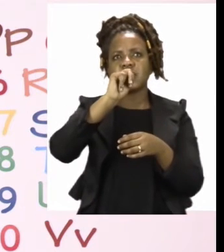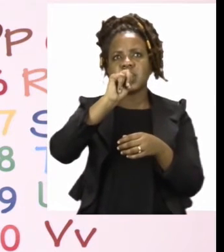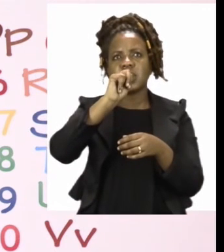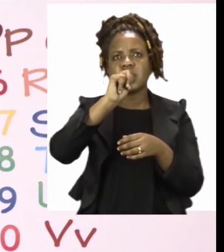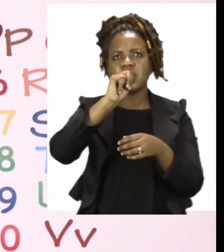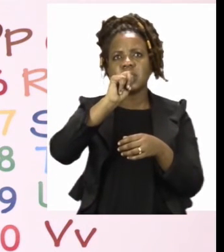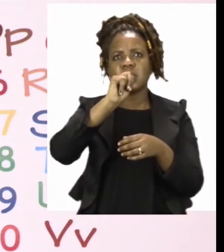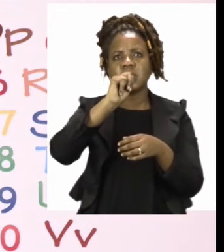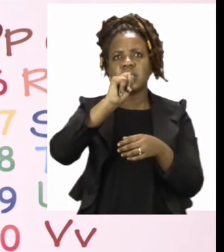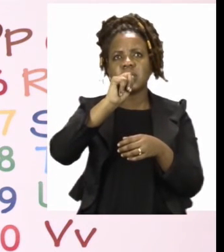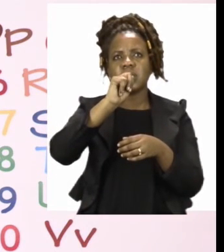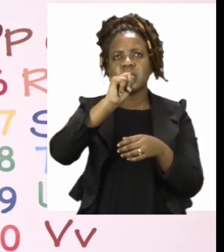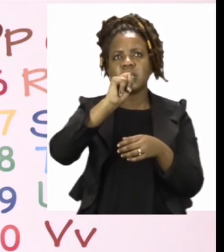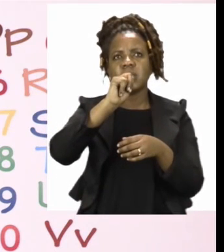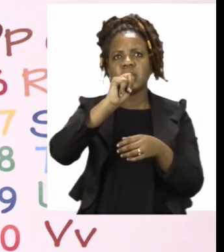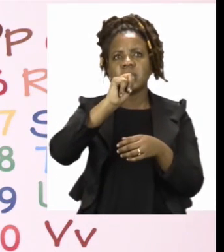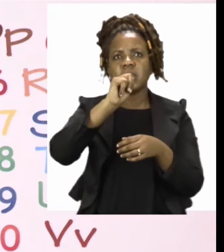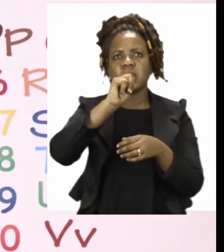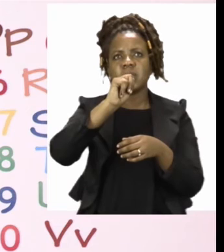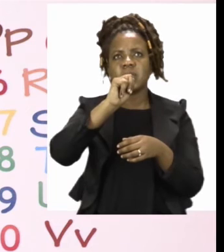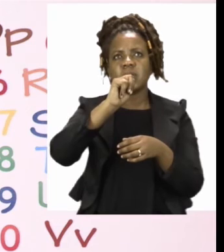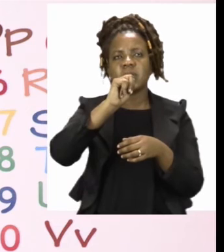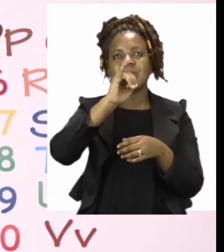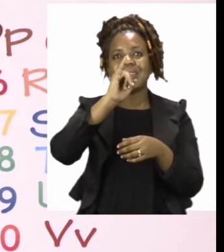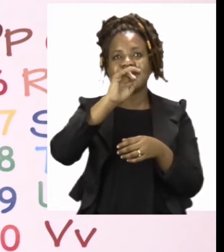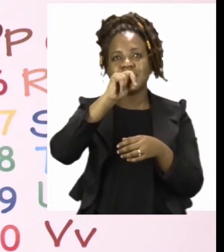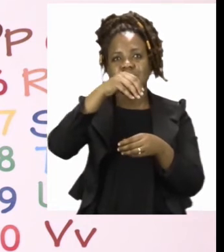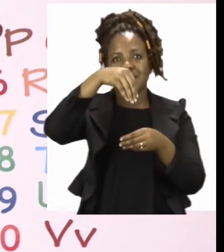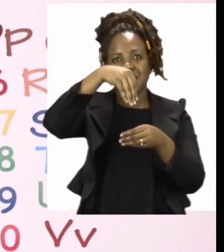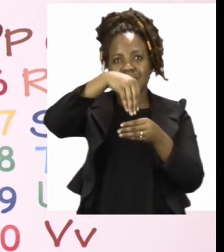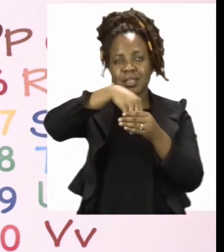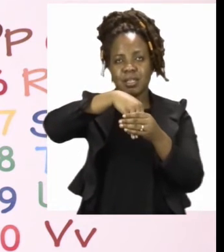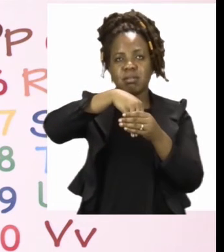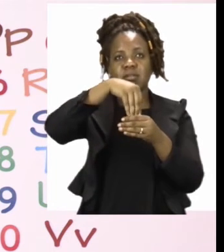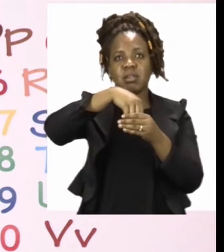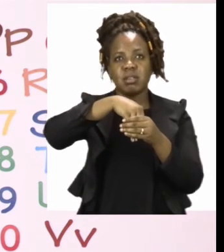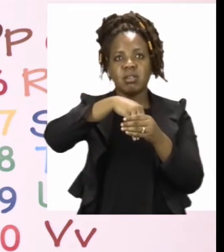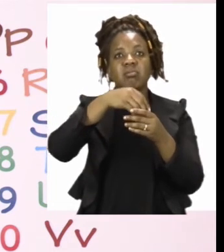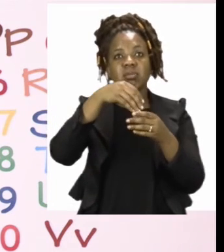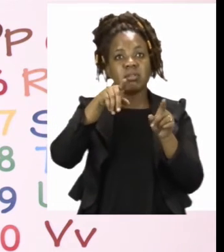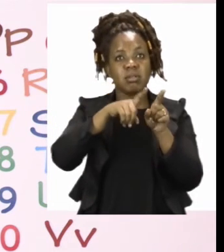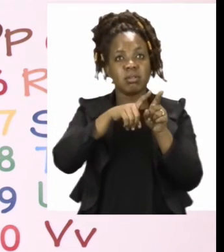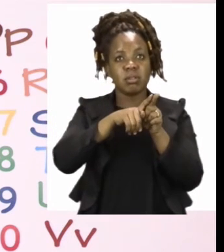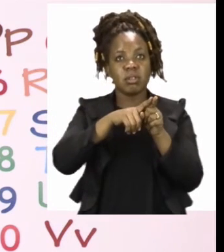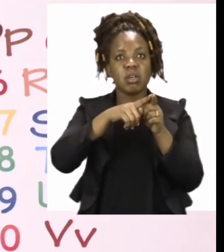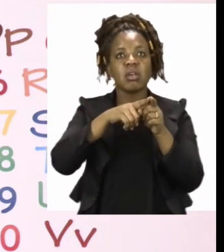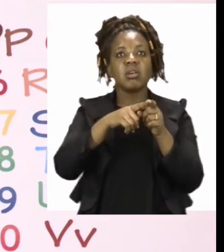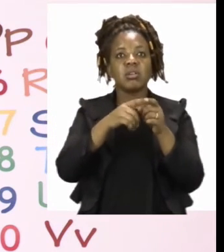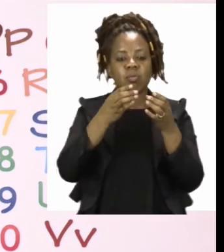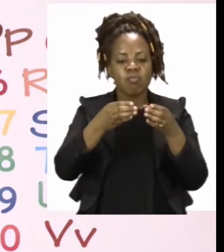the lion is in the bowl. In the bowl.